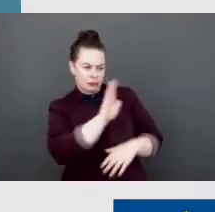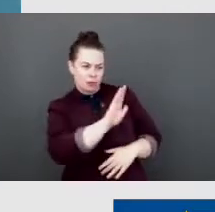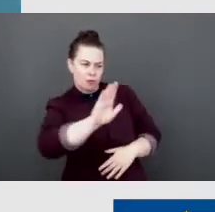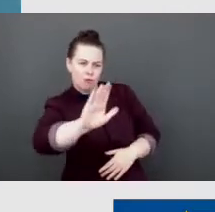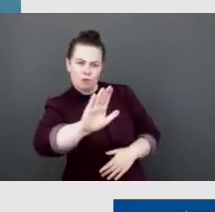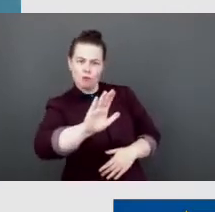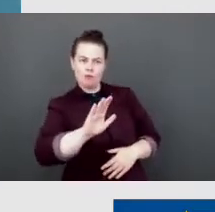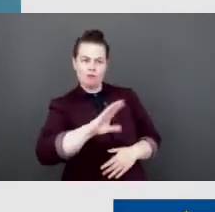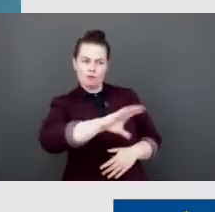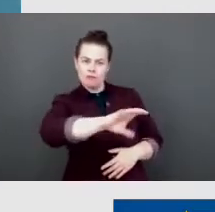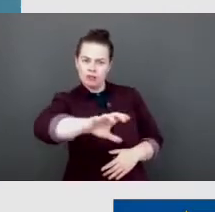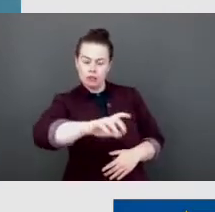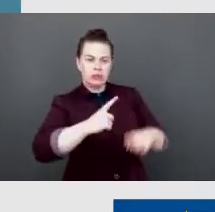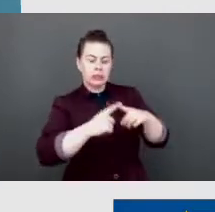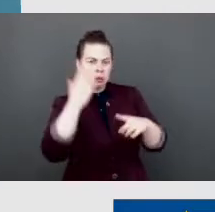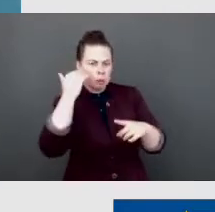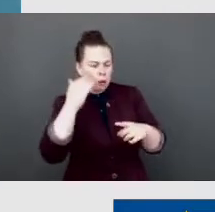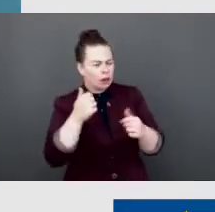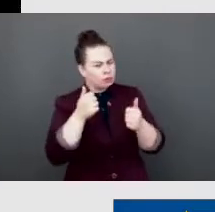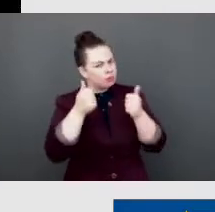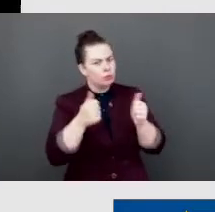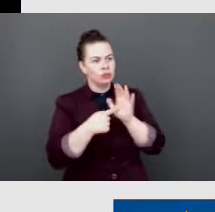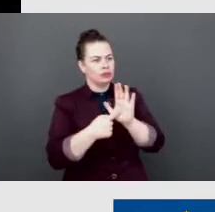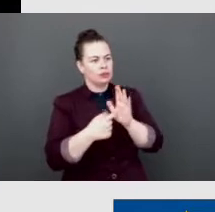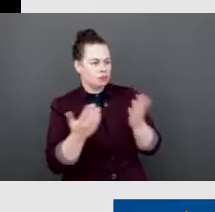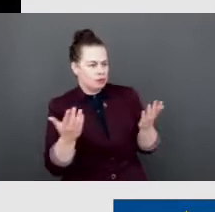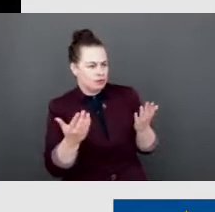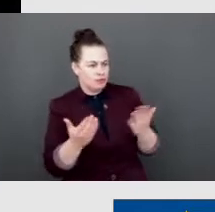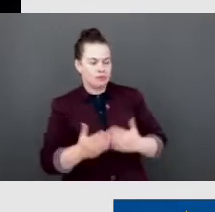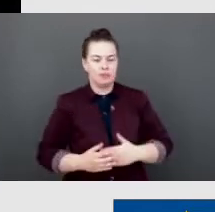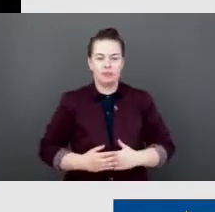region? What were the key success factors?